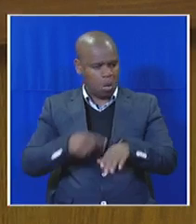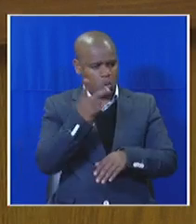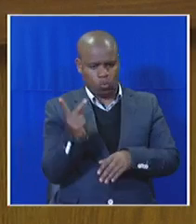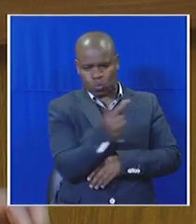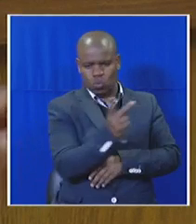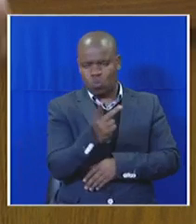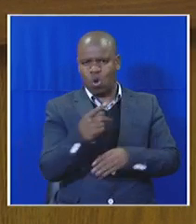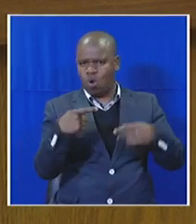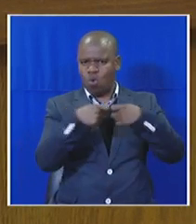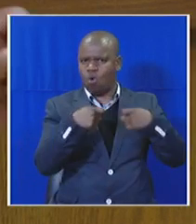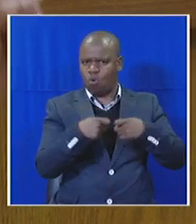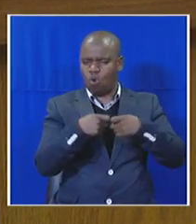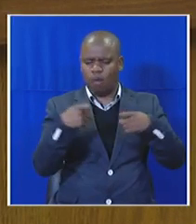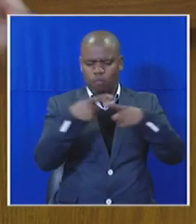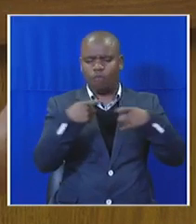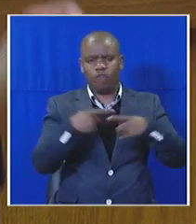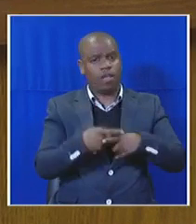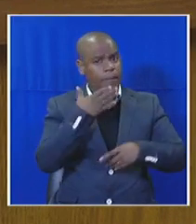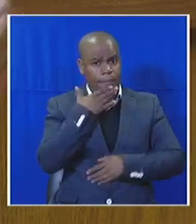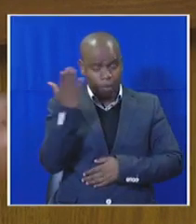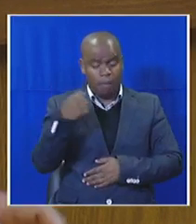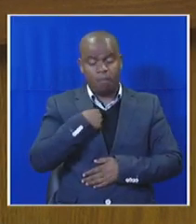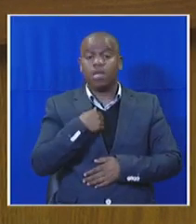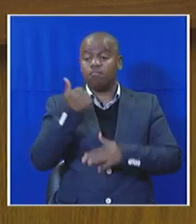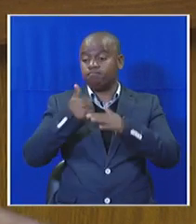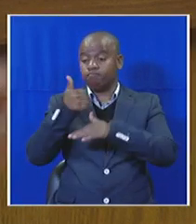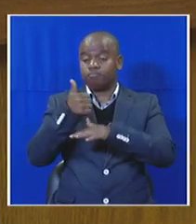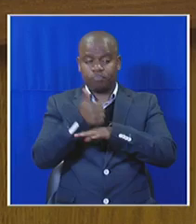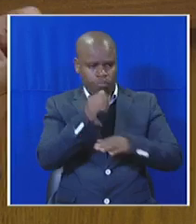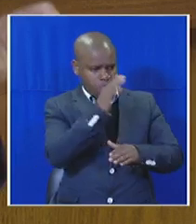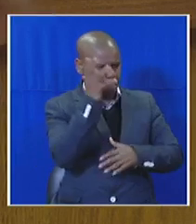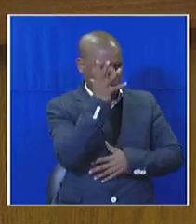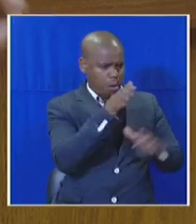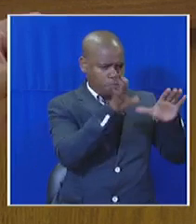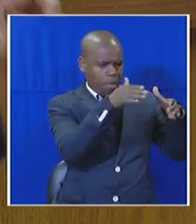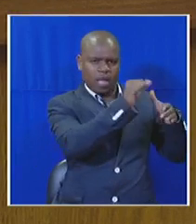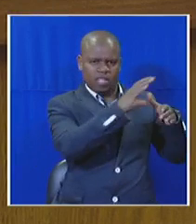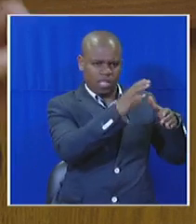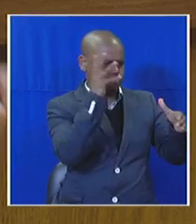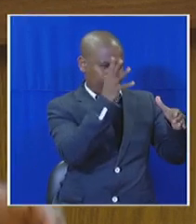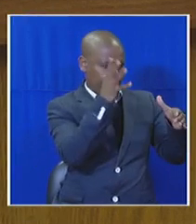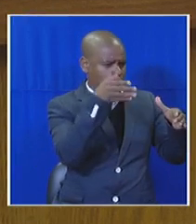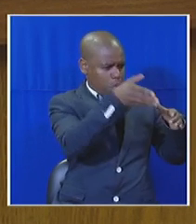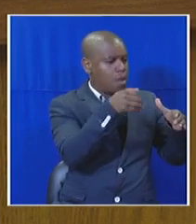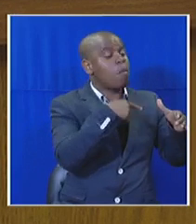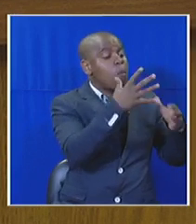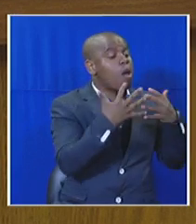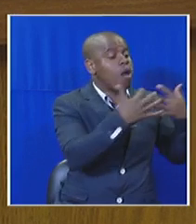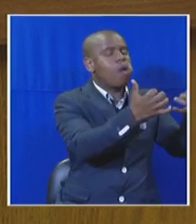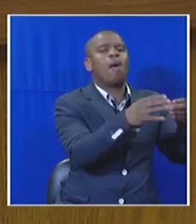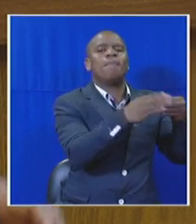two things. When I speak to the ANC members, I speak to the ANC members.